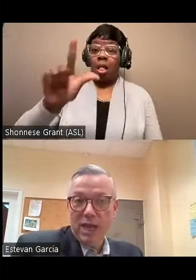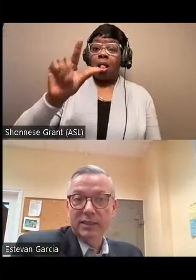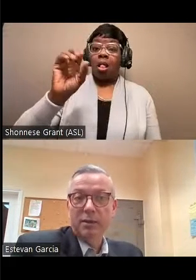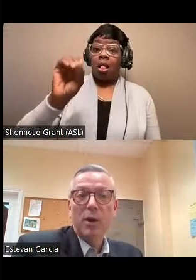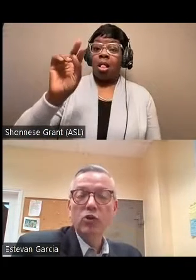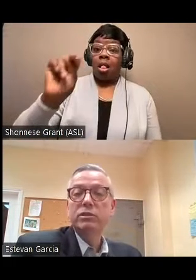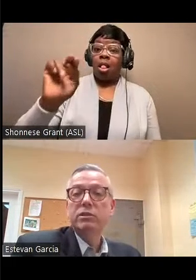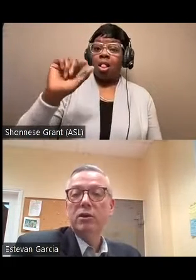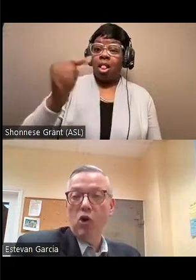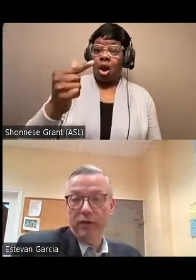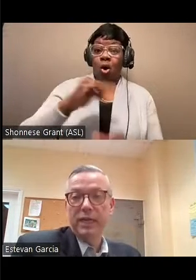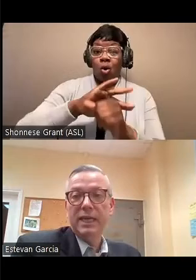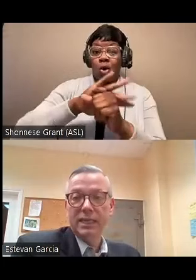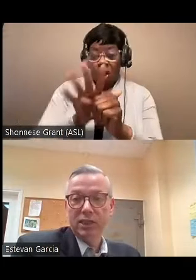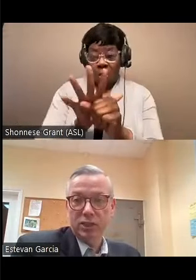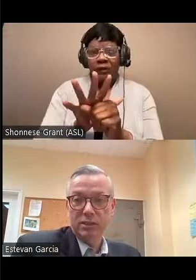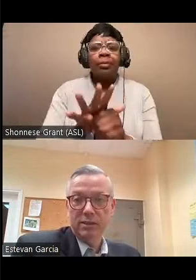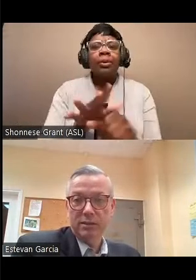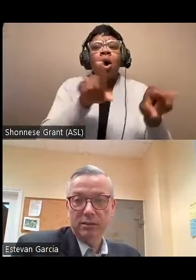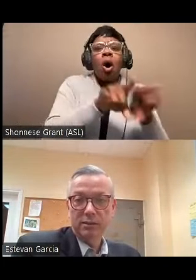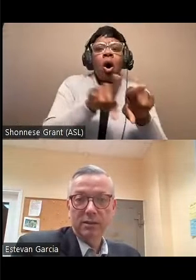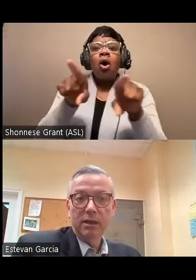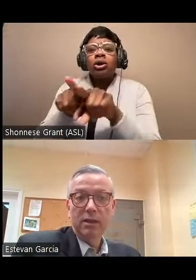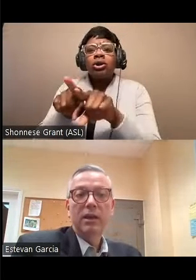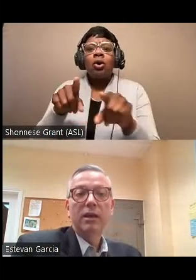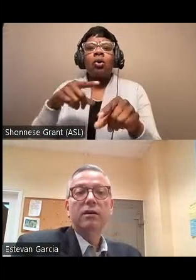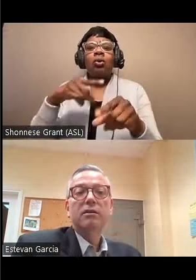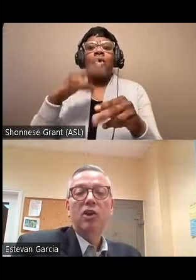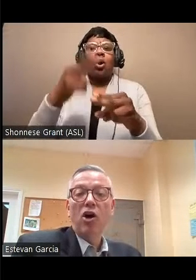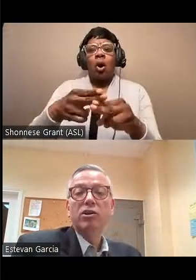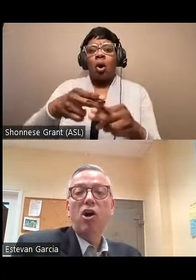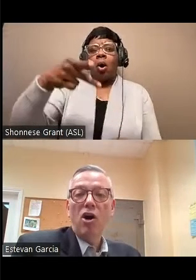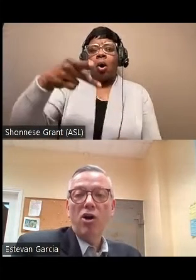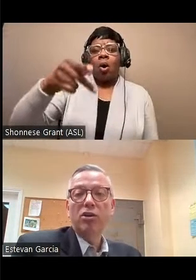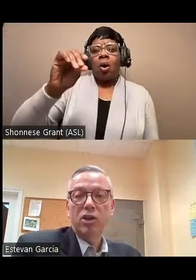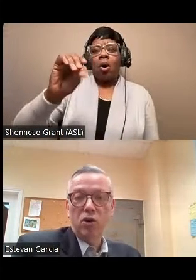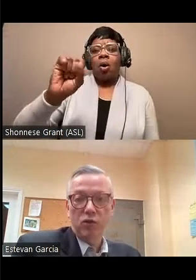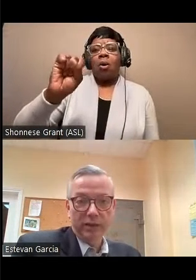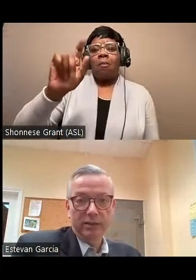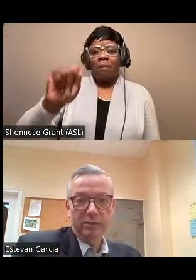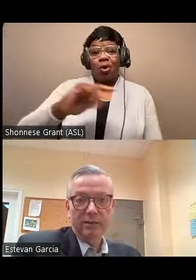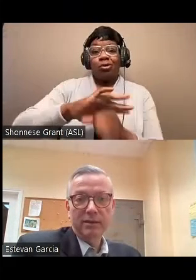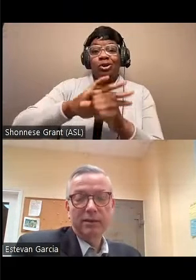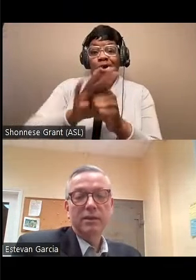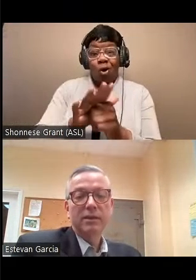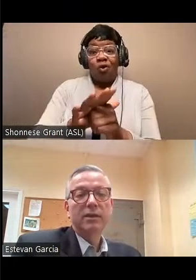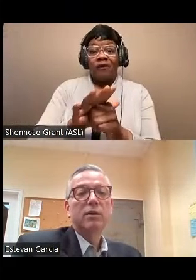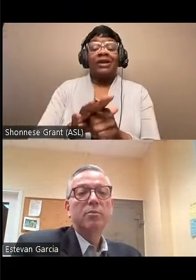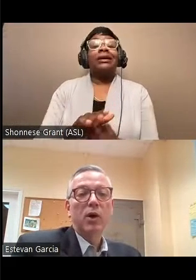known as post-COVID conditions, long haul COVID,